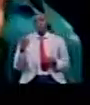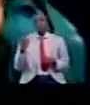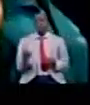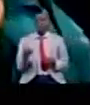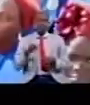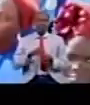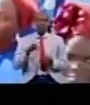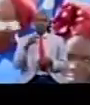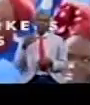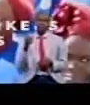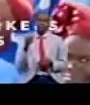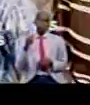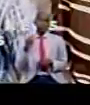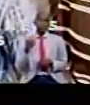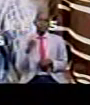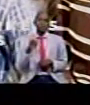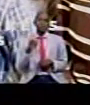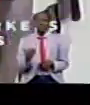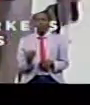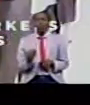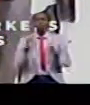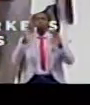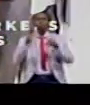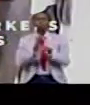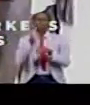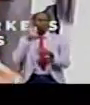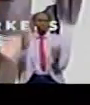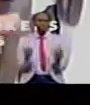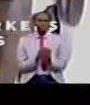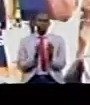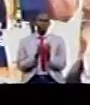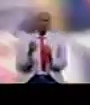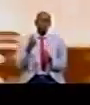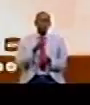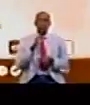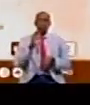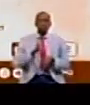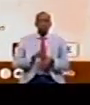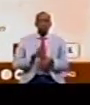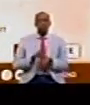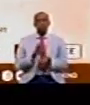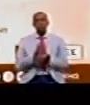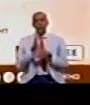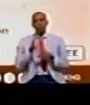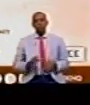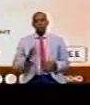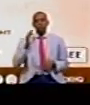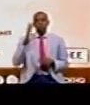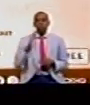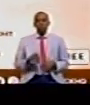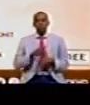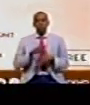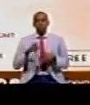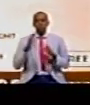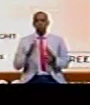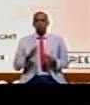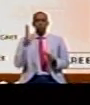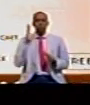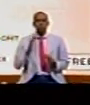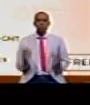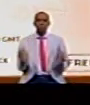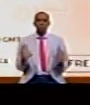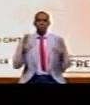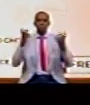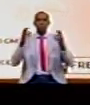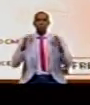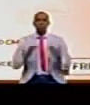your hand. We pray that you uphold us, you help us, and provide for us, oh Lord, in the name